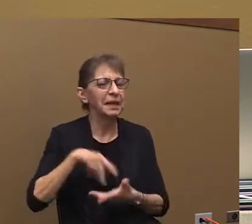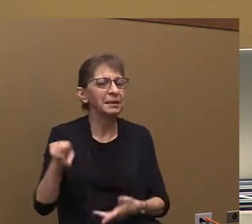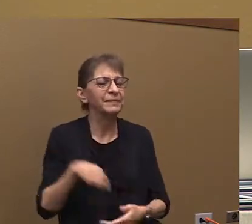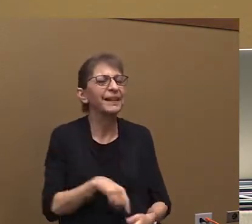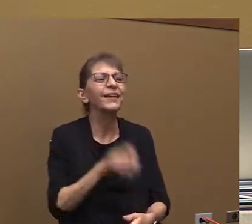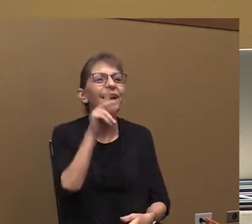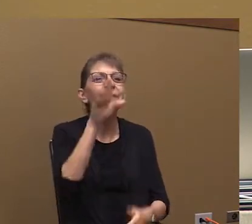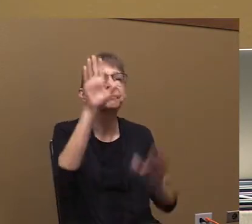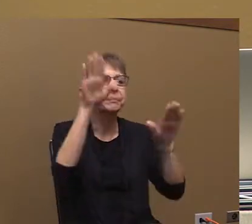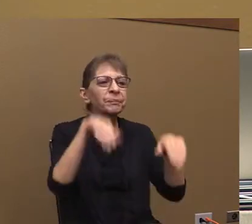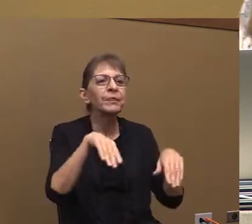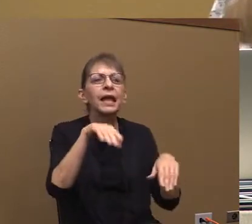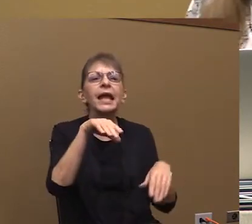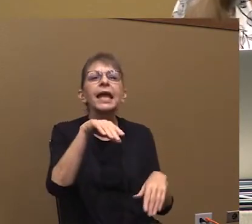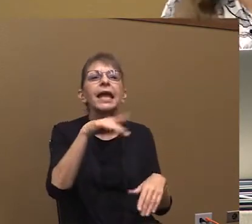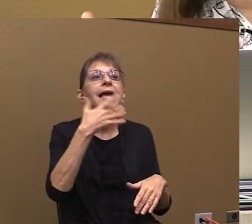up.